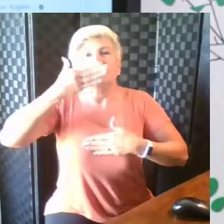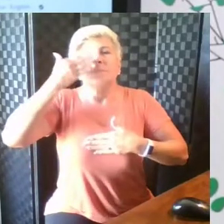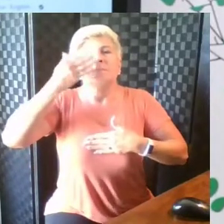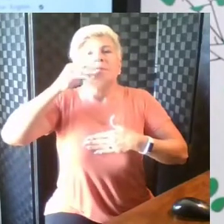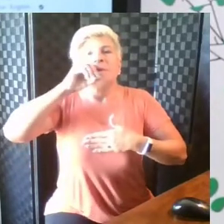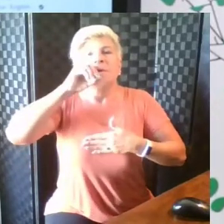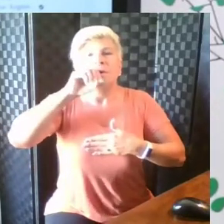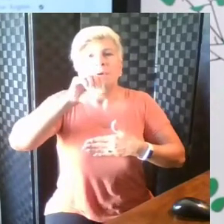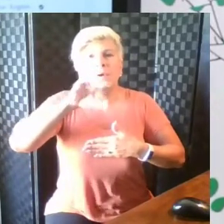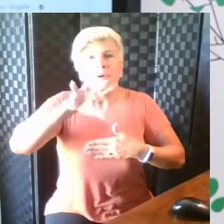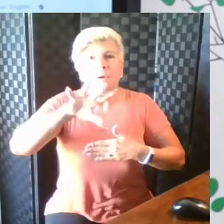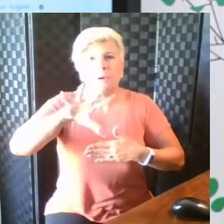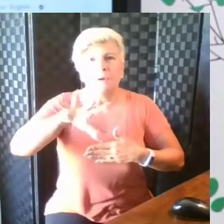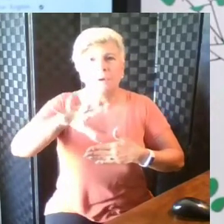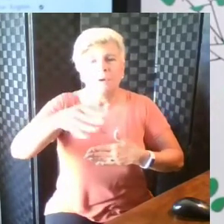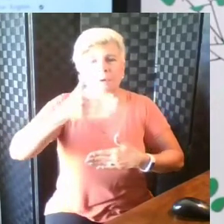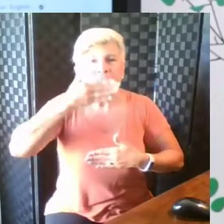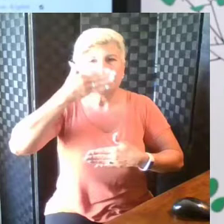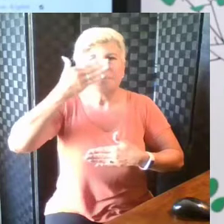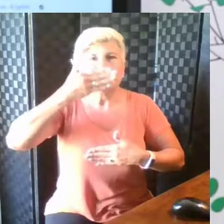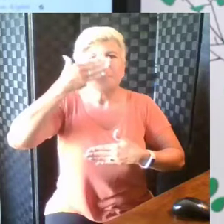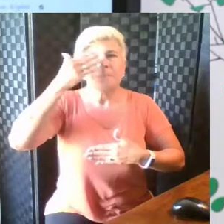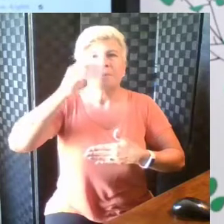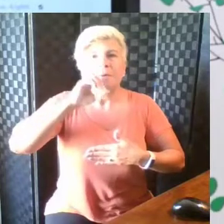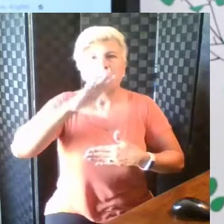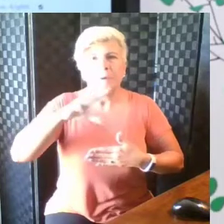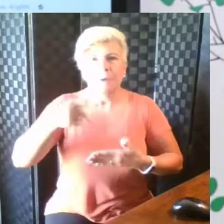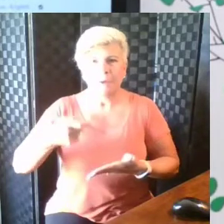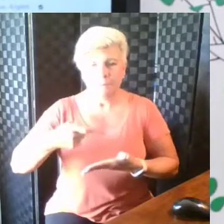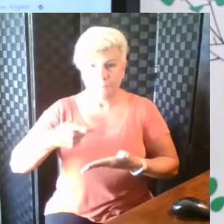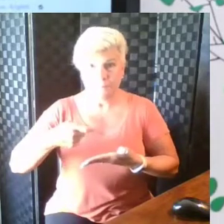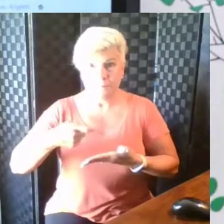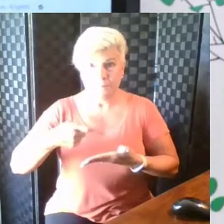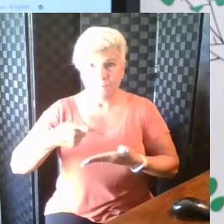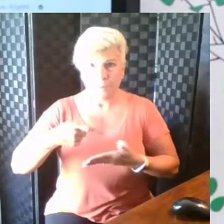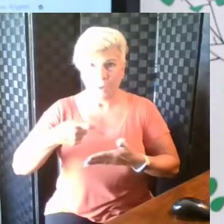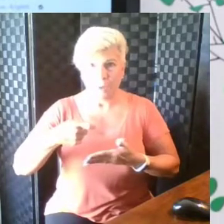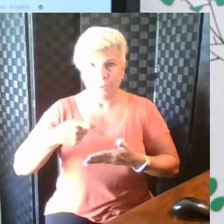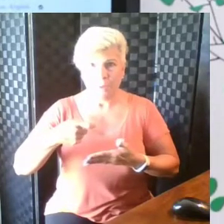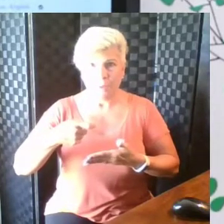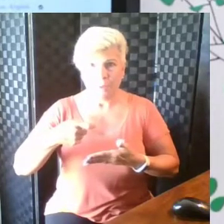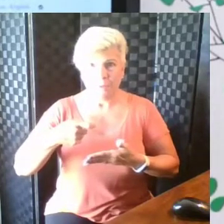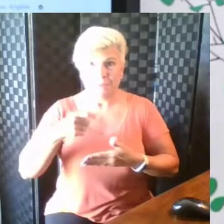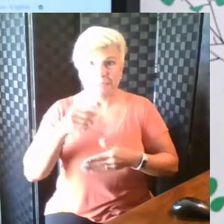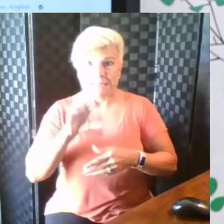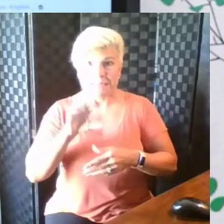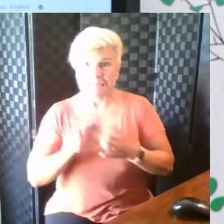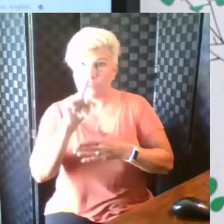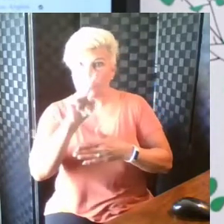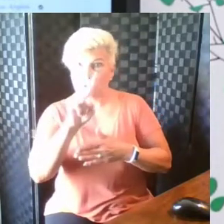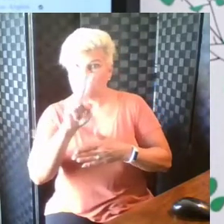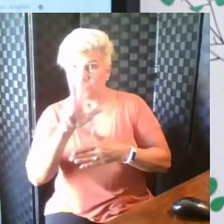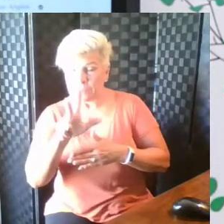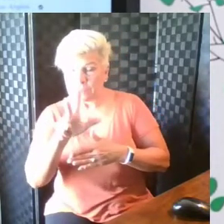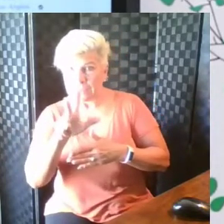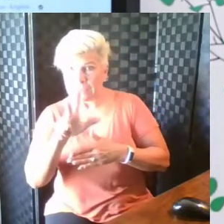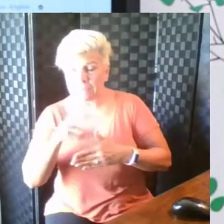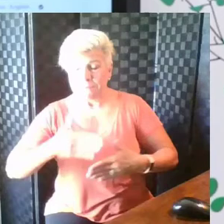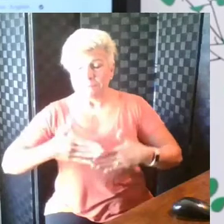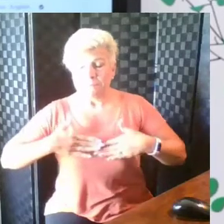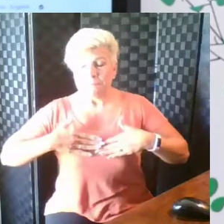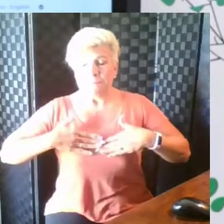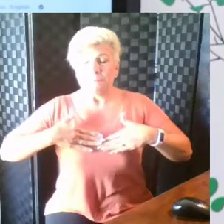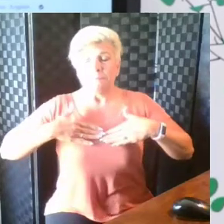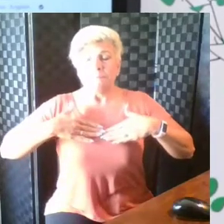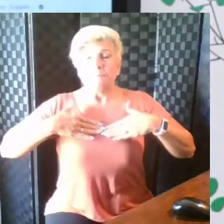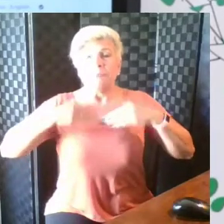try to puff out our belly while we breathe. All right, so let's take in a breath for 3 seconds, and I'll count the 3 on my hand, and then we breathe out through our mouth